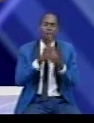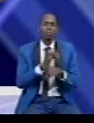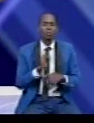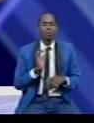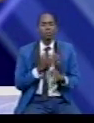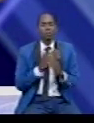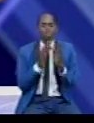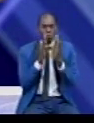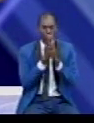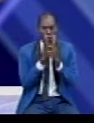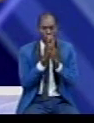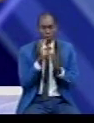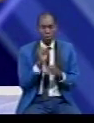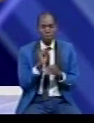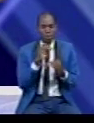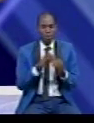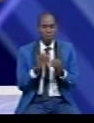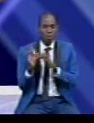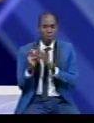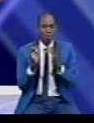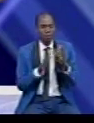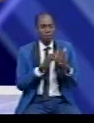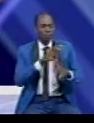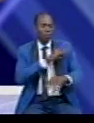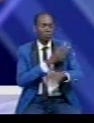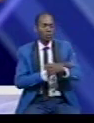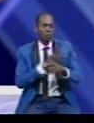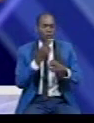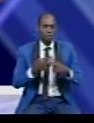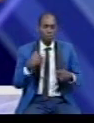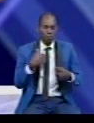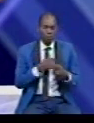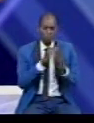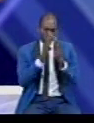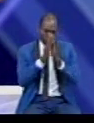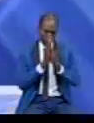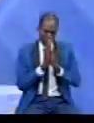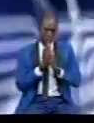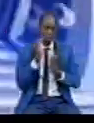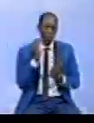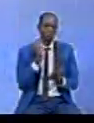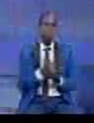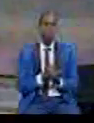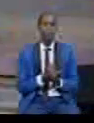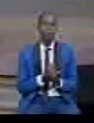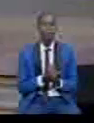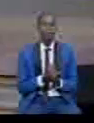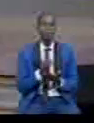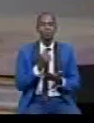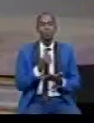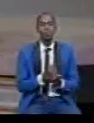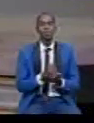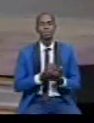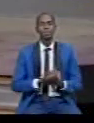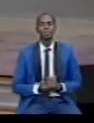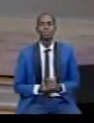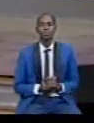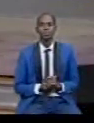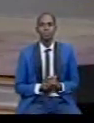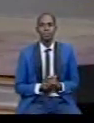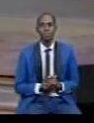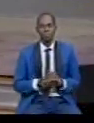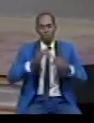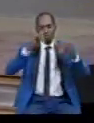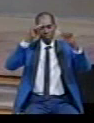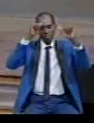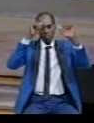In Jesus' mighty name, we pray. Amen. Amen. Father,